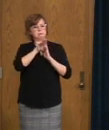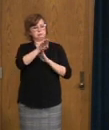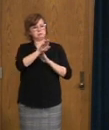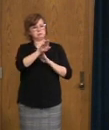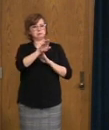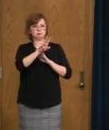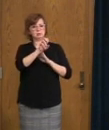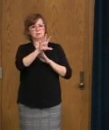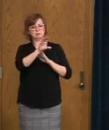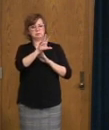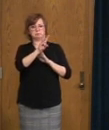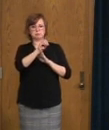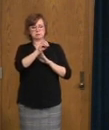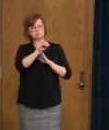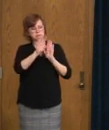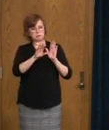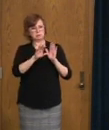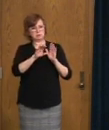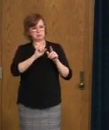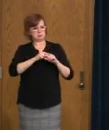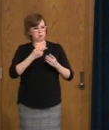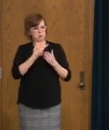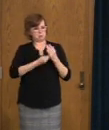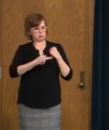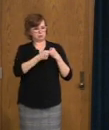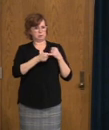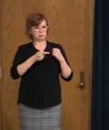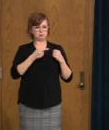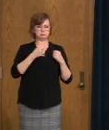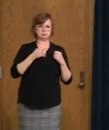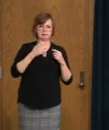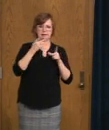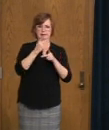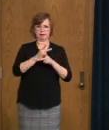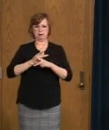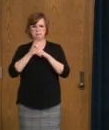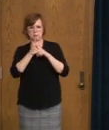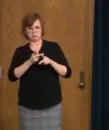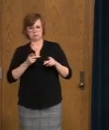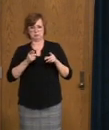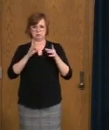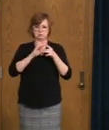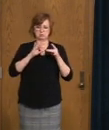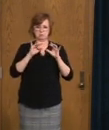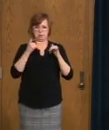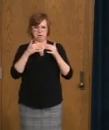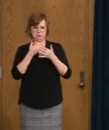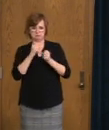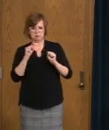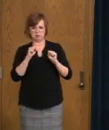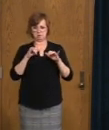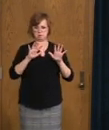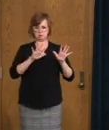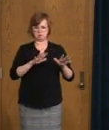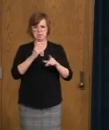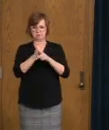I'm wondering if you can help explain maybe why we didn't see that dramatically high case number and why this is not a reason to get too